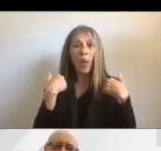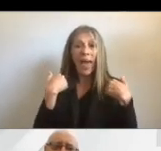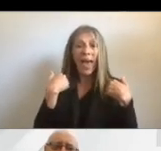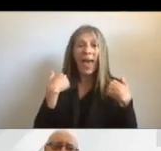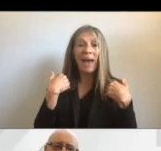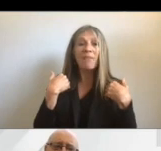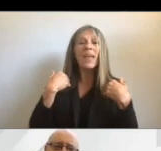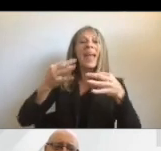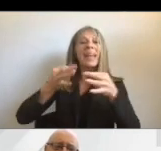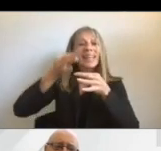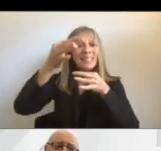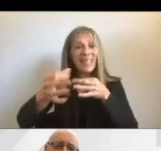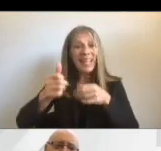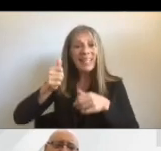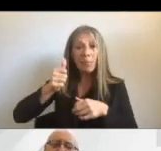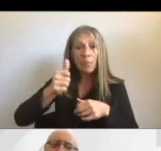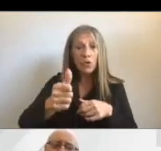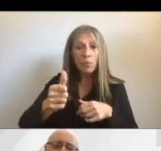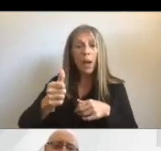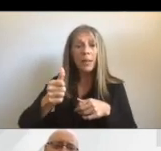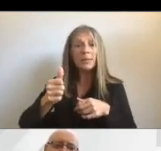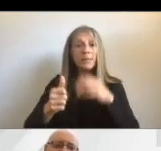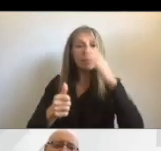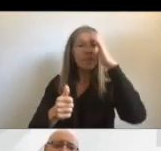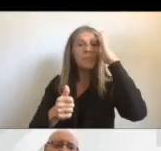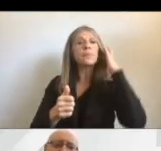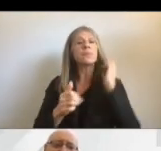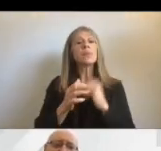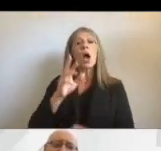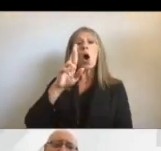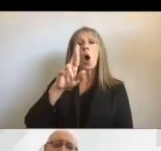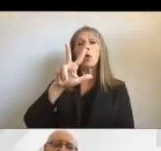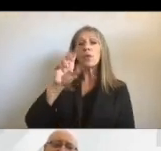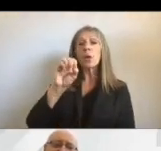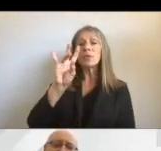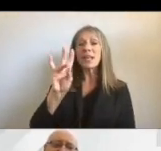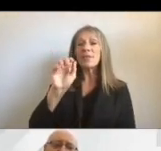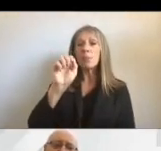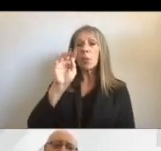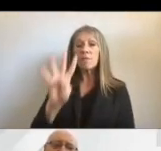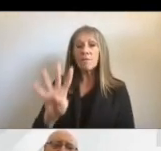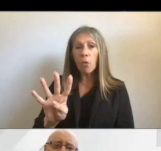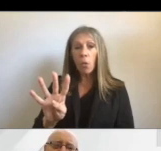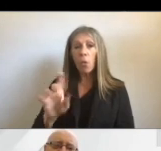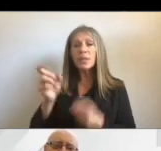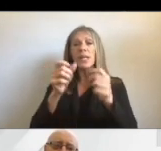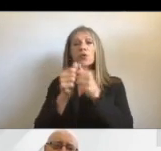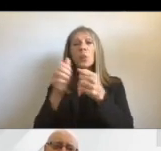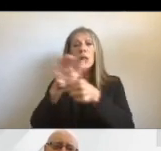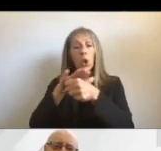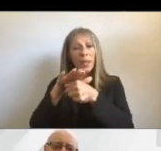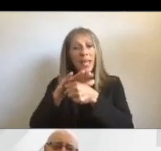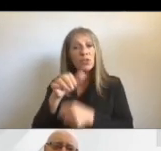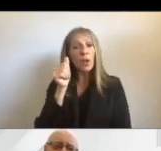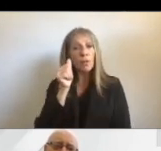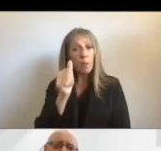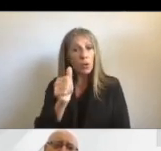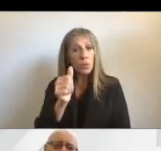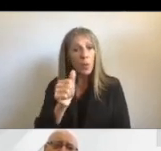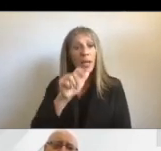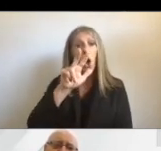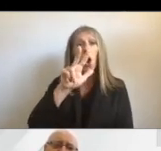The pedestrian signal phase timing is based on a pedestrian clearance time that is calculated using a walking speed of